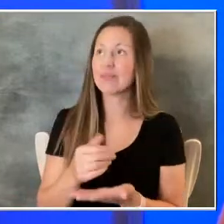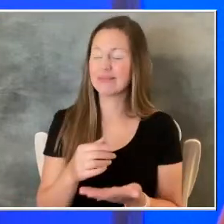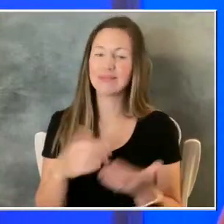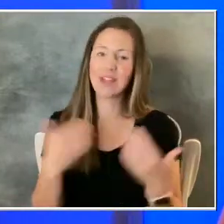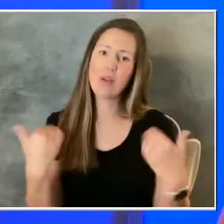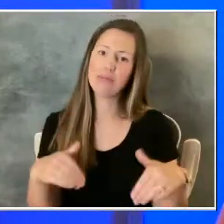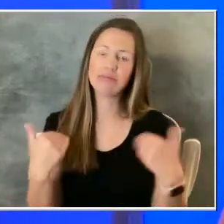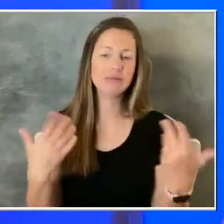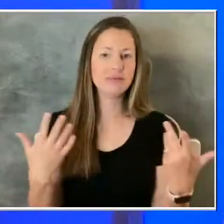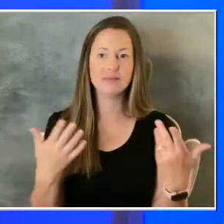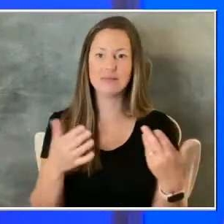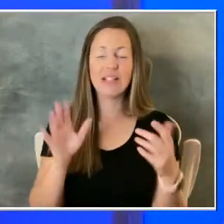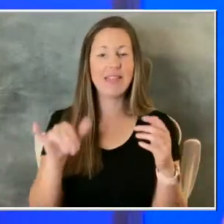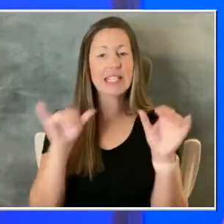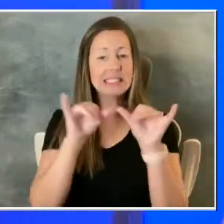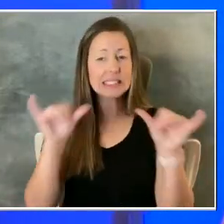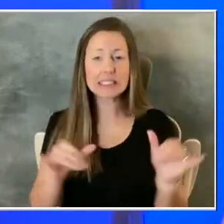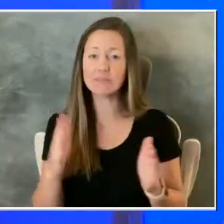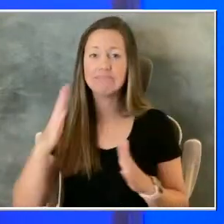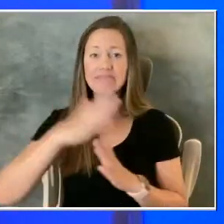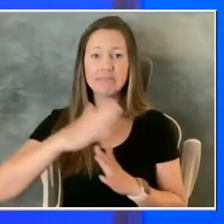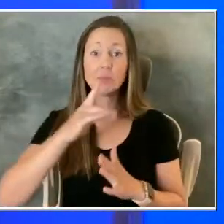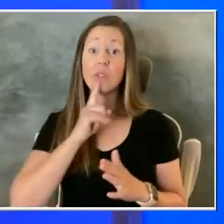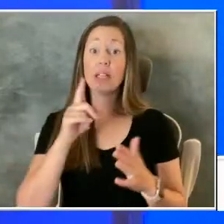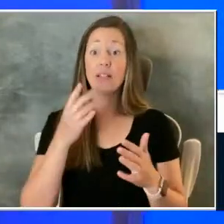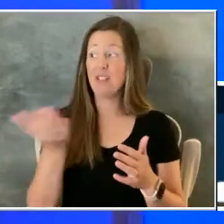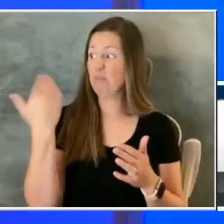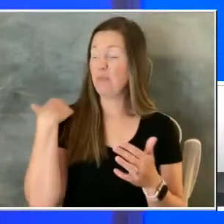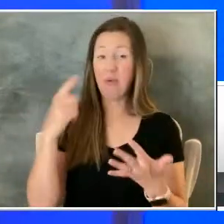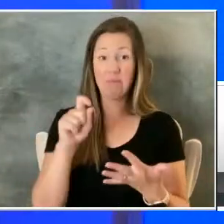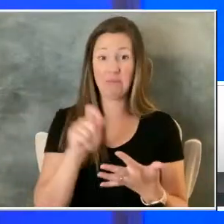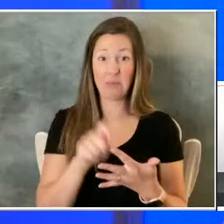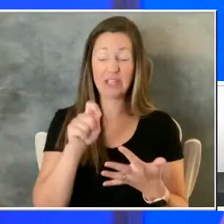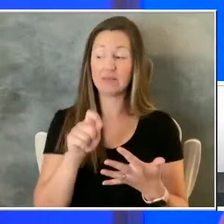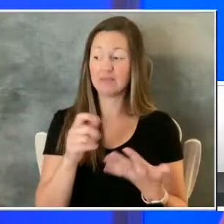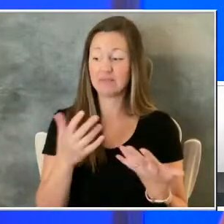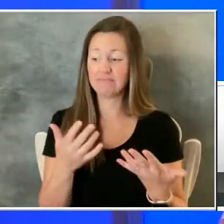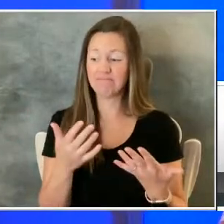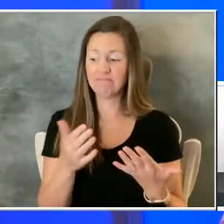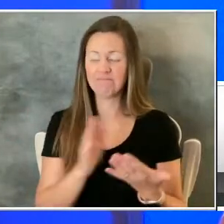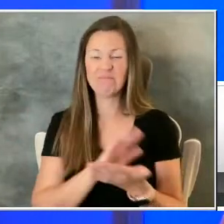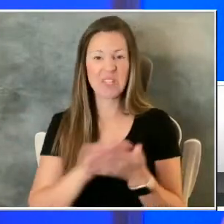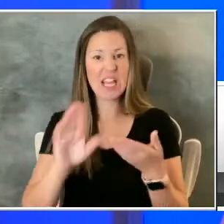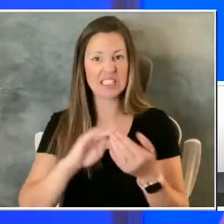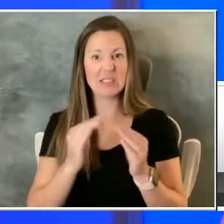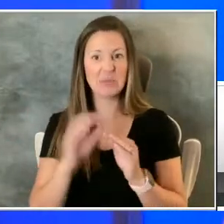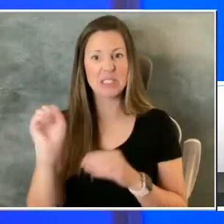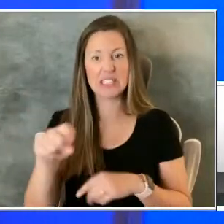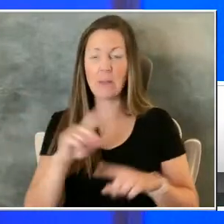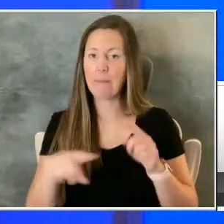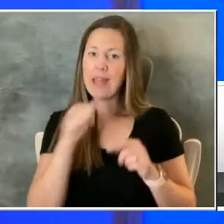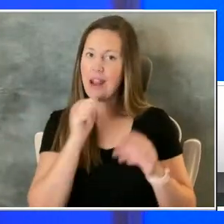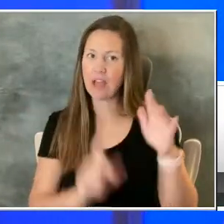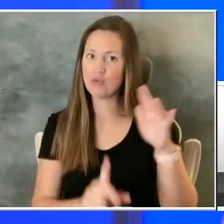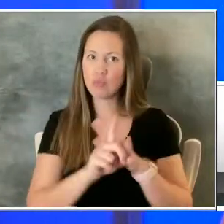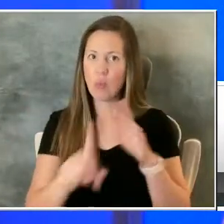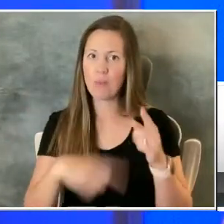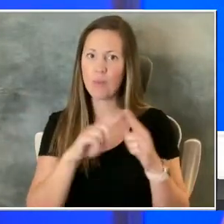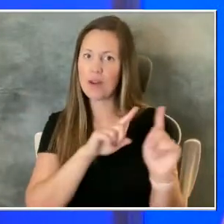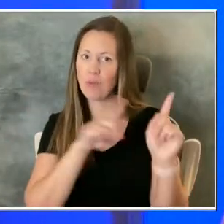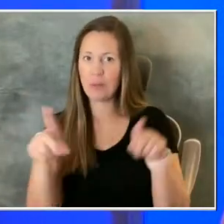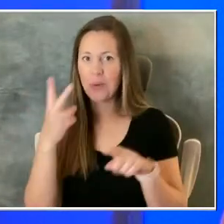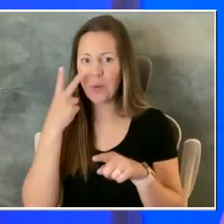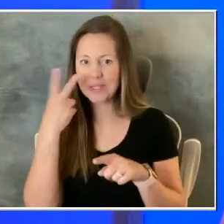system. Like I said, when I would prick my finger, I would have nice looking readings, but that wasn't what would show up when I'd go visit Dr.